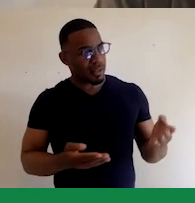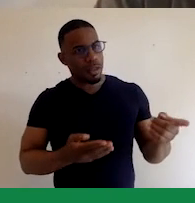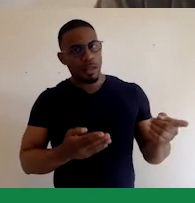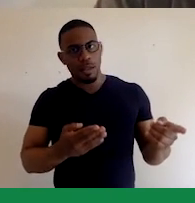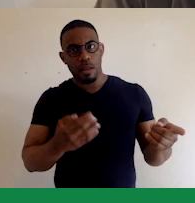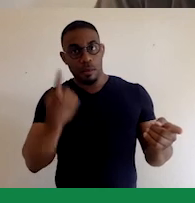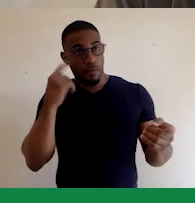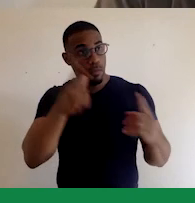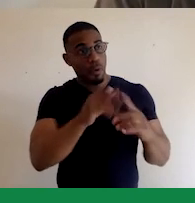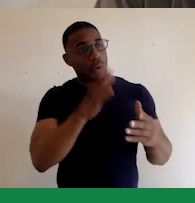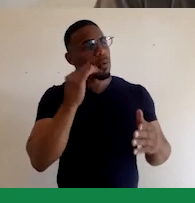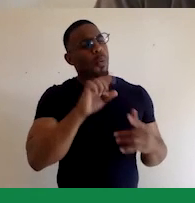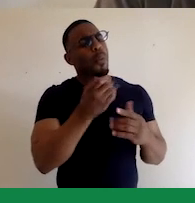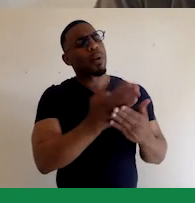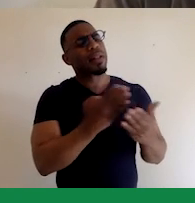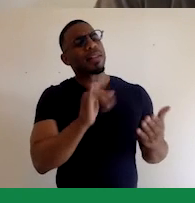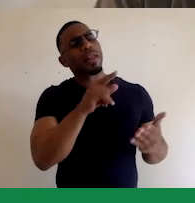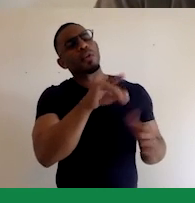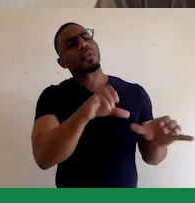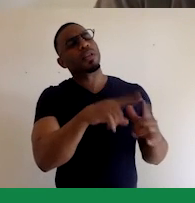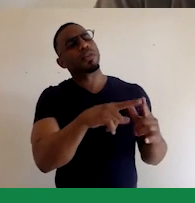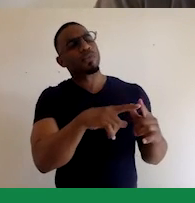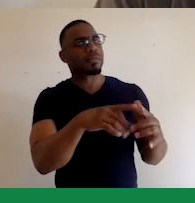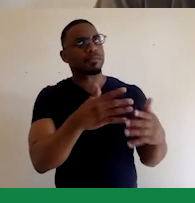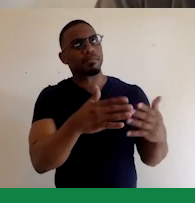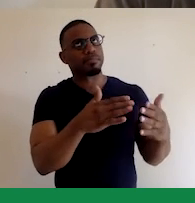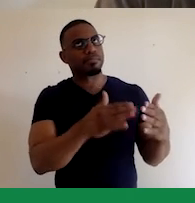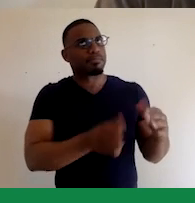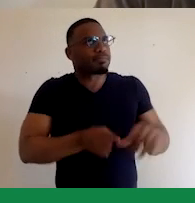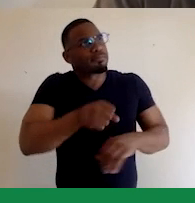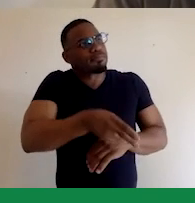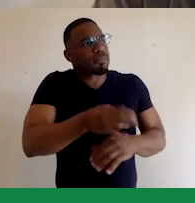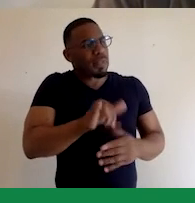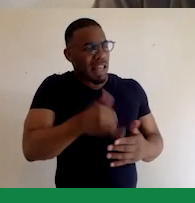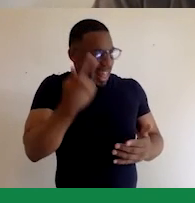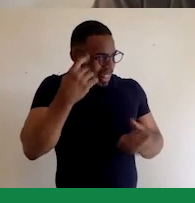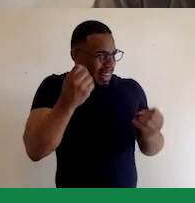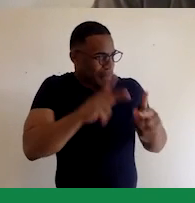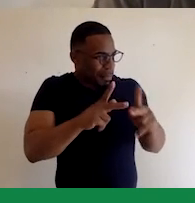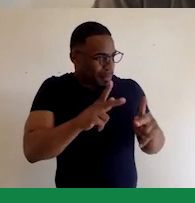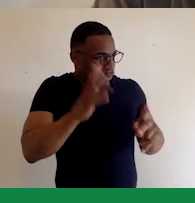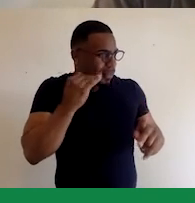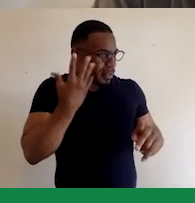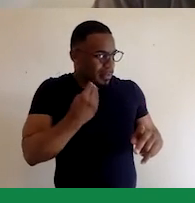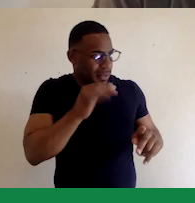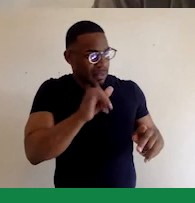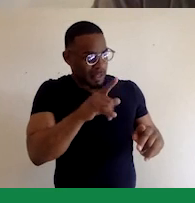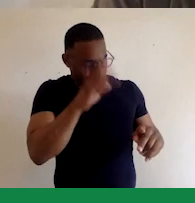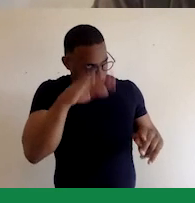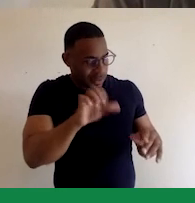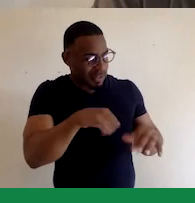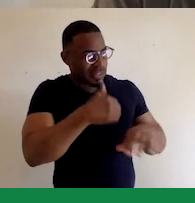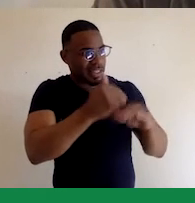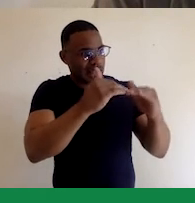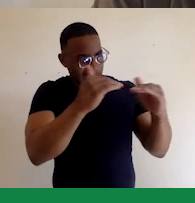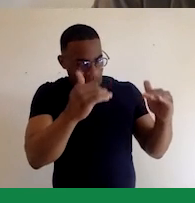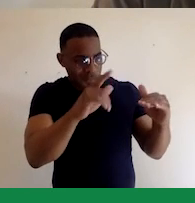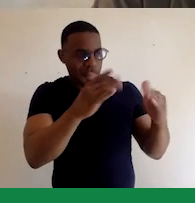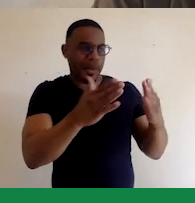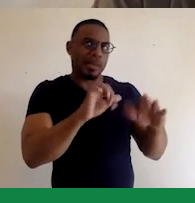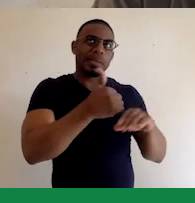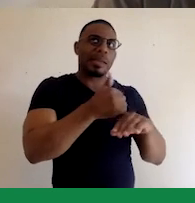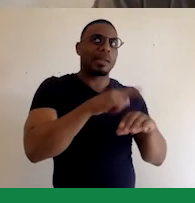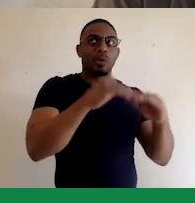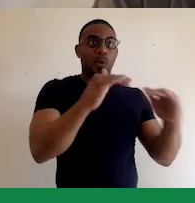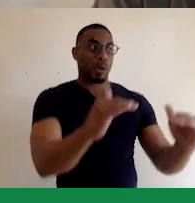from your experience, what was one of the things that you did to kind of overcome that? Because I think a lot of people have experienced that. You know, you set your level and you may set it